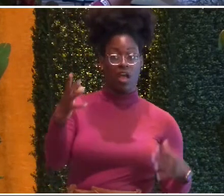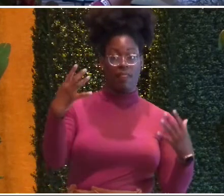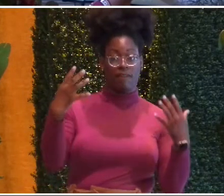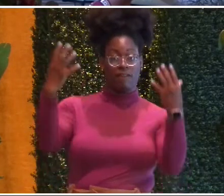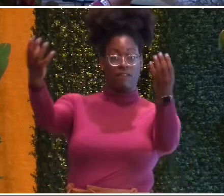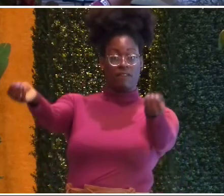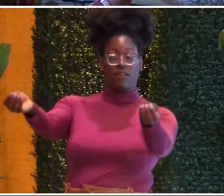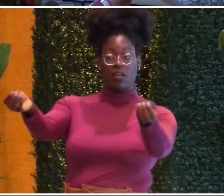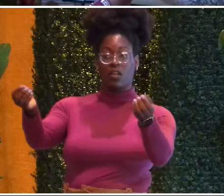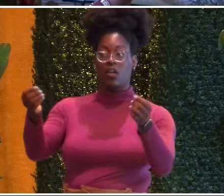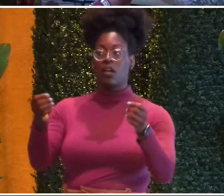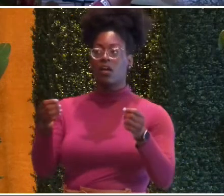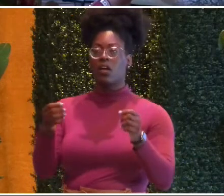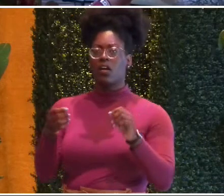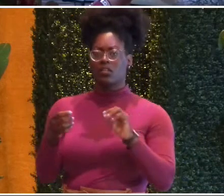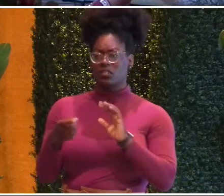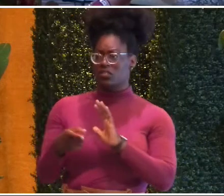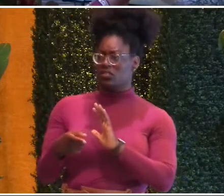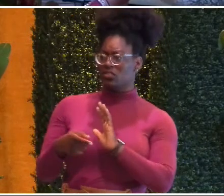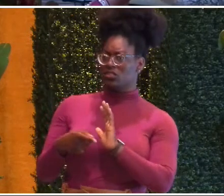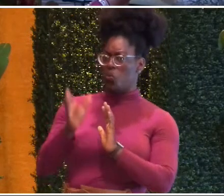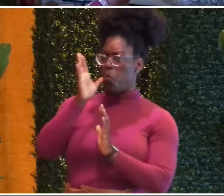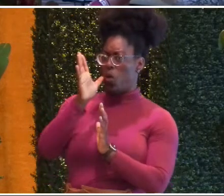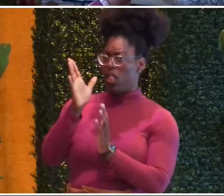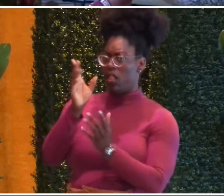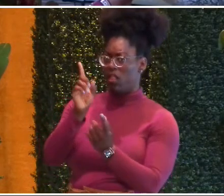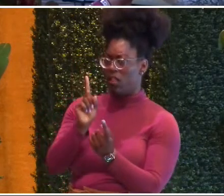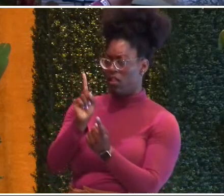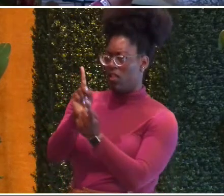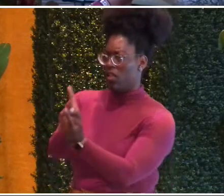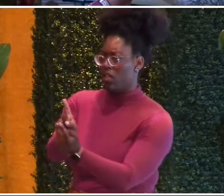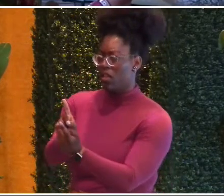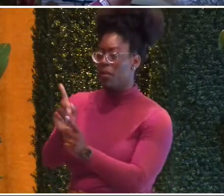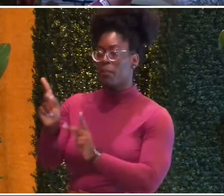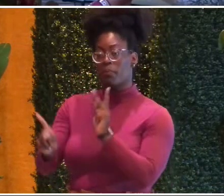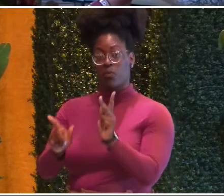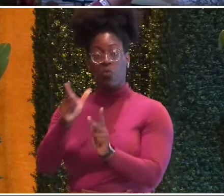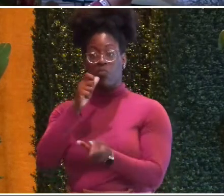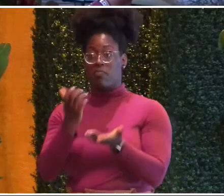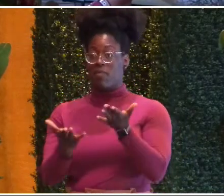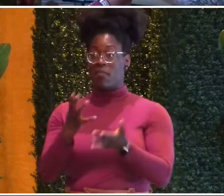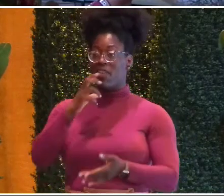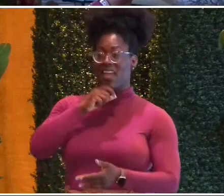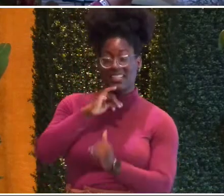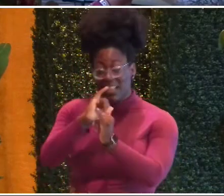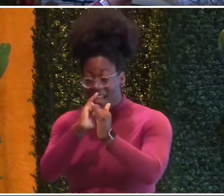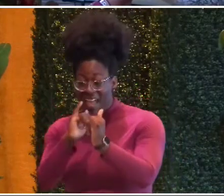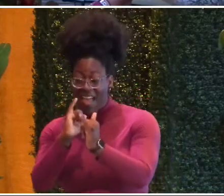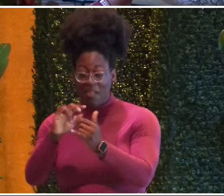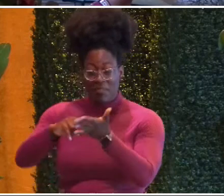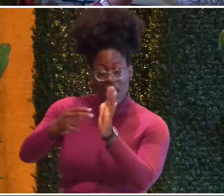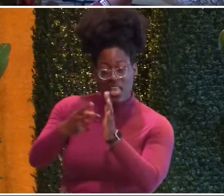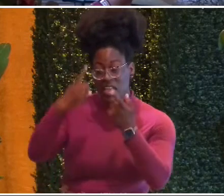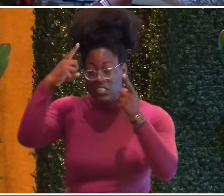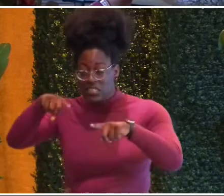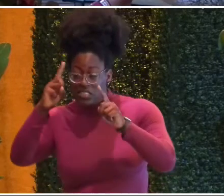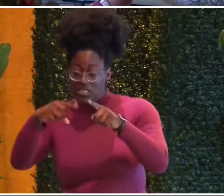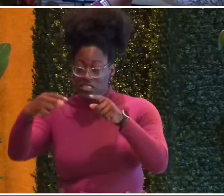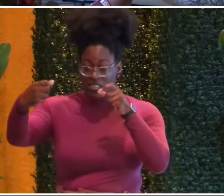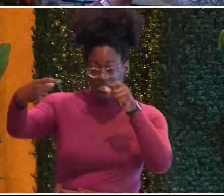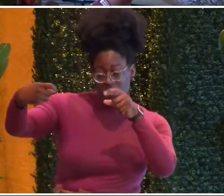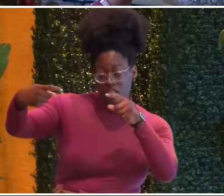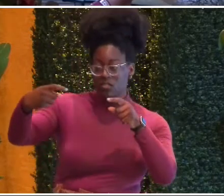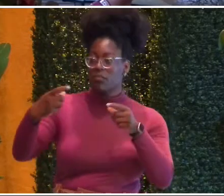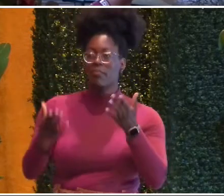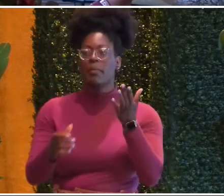and sometimes the people you have to call will be on your nerves because we all mother you, that's fine. But we will fight with